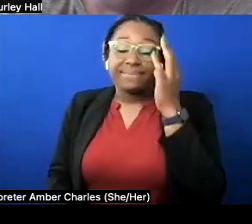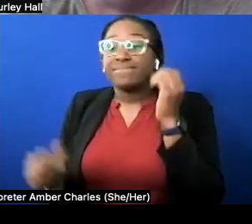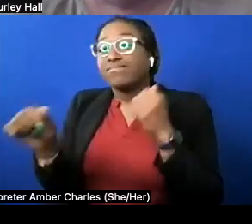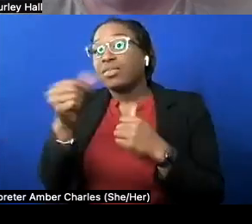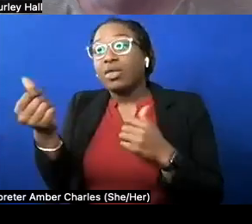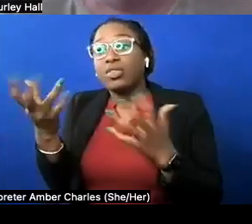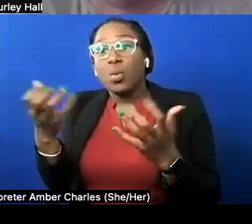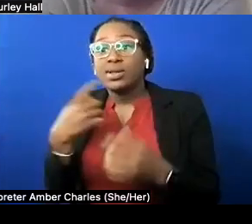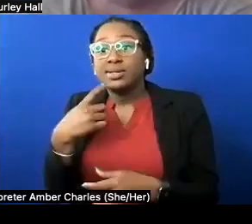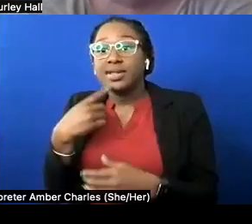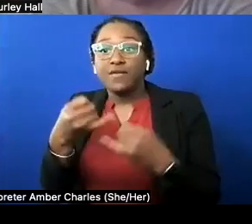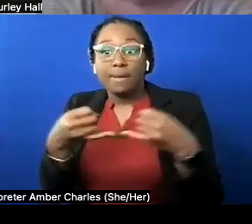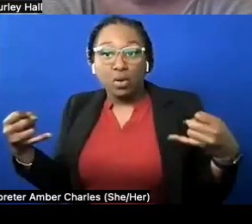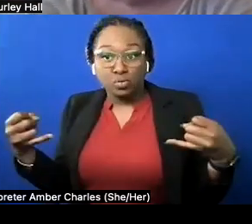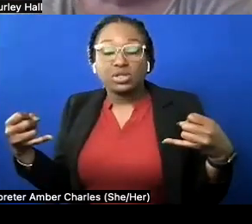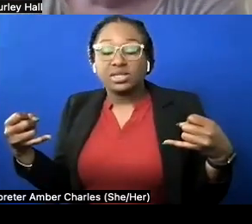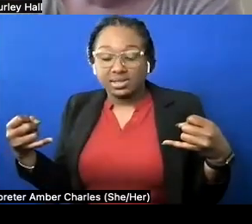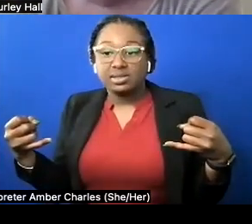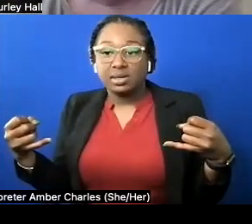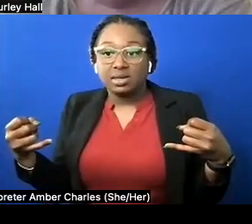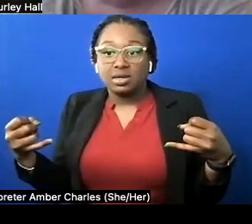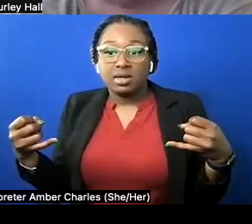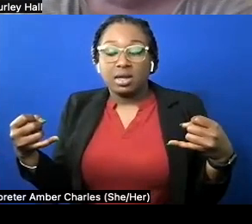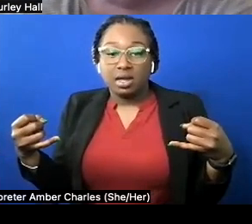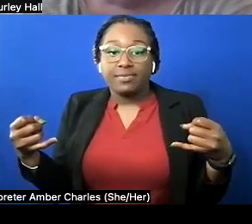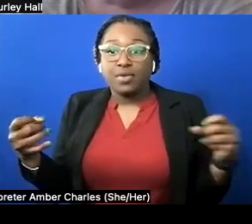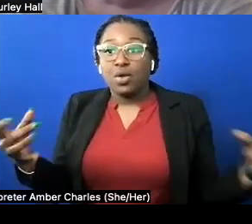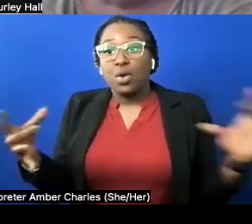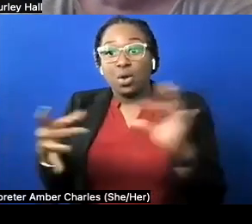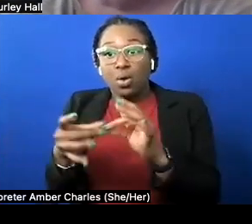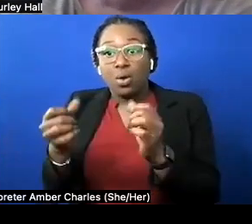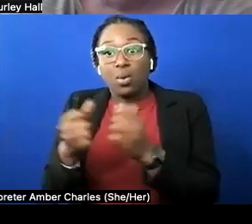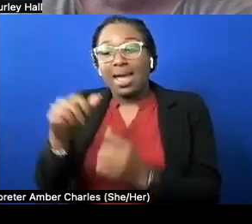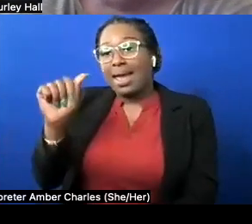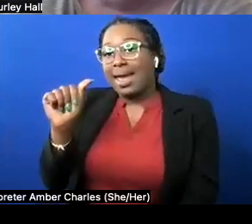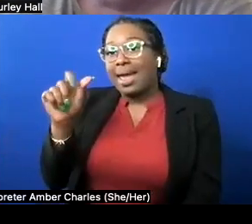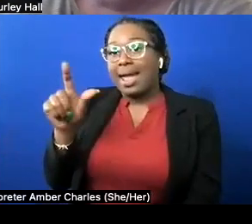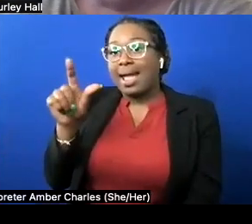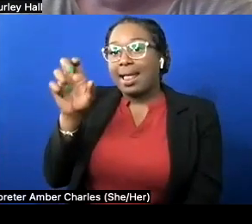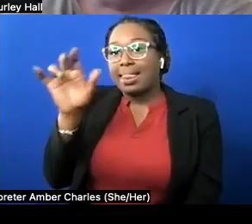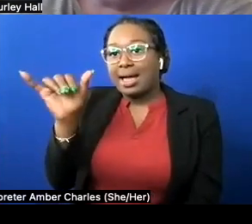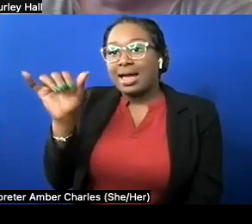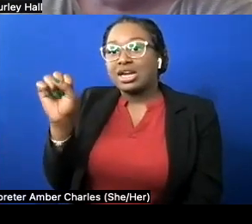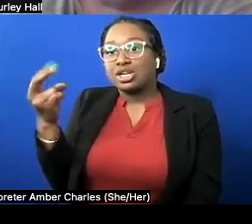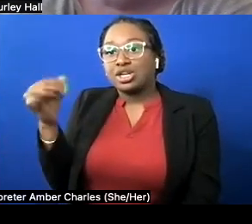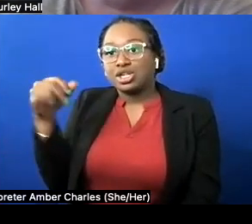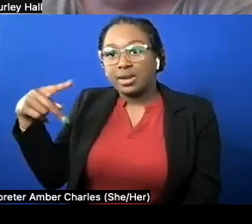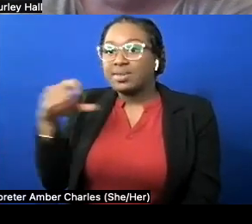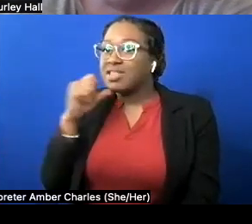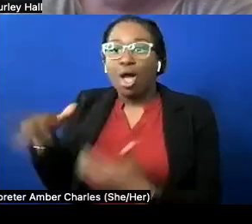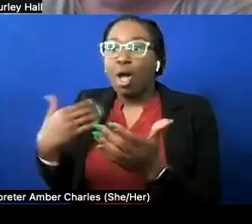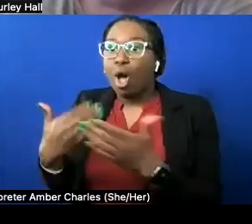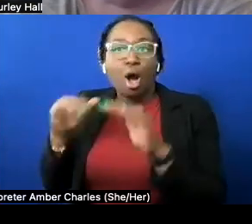say on boundaries is that, you know, and relating it to allyship is not all access. Let's not get